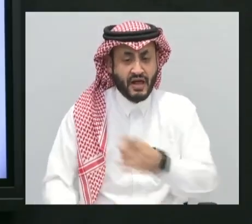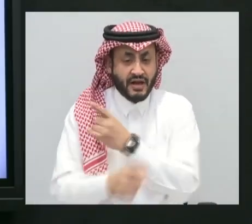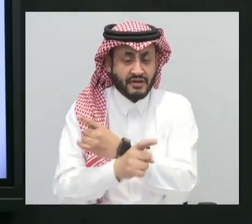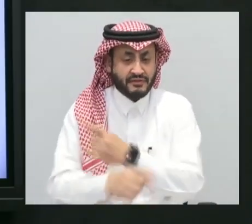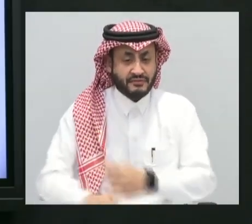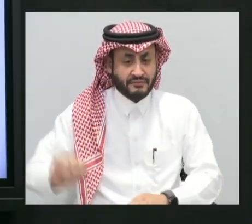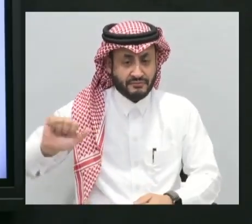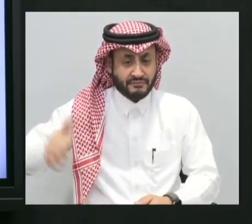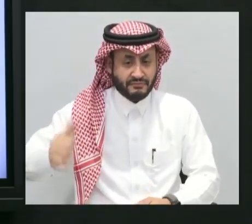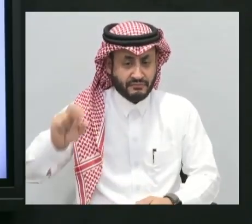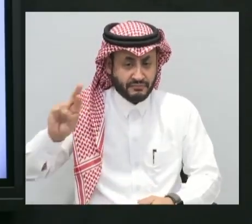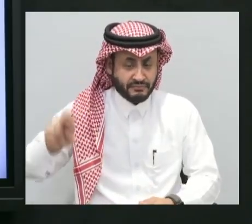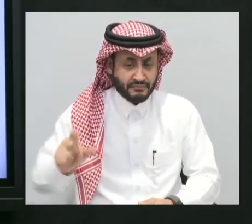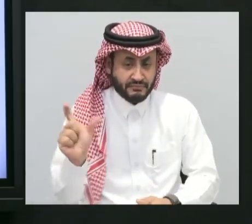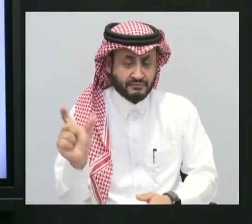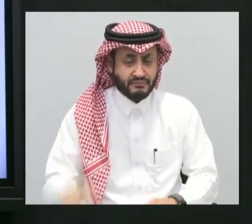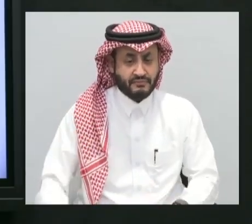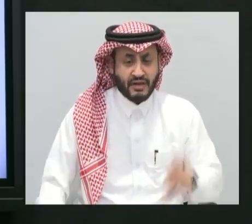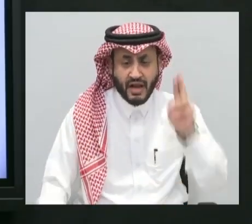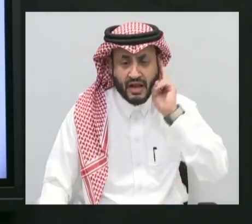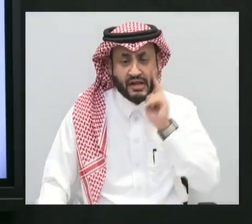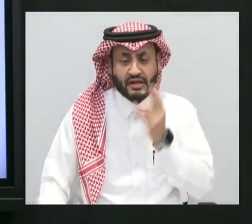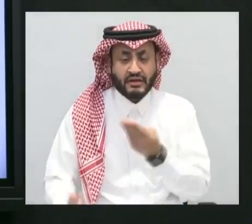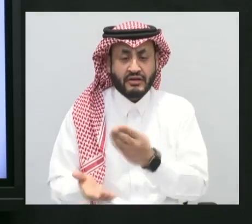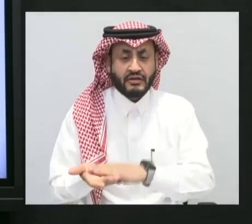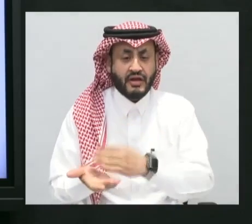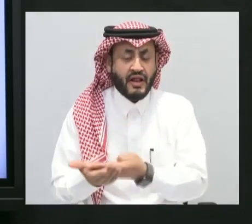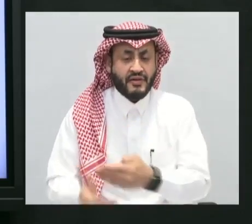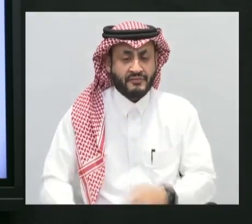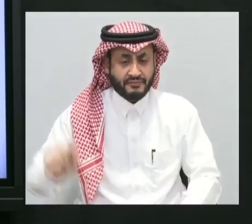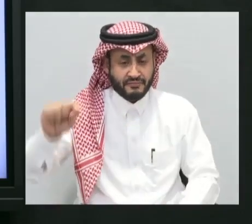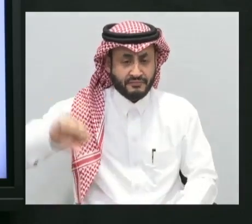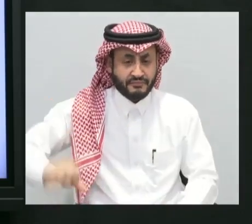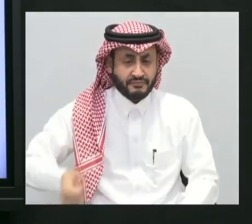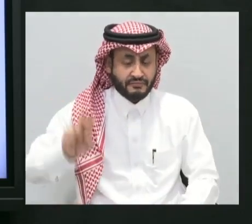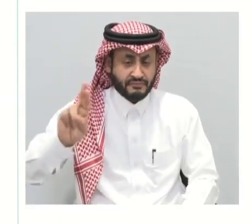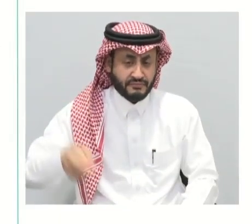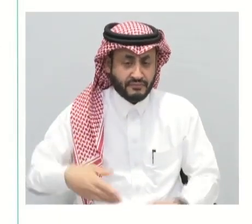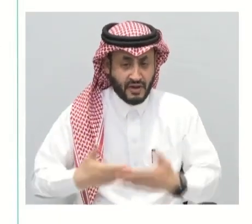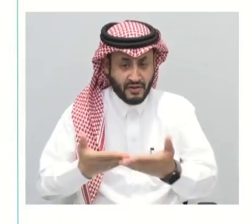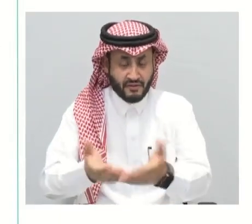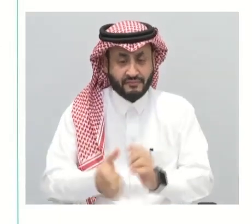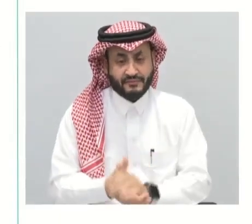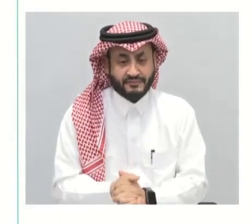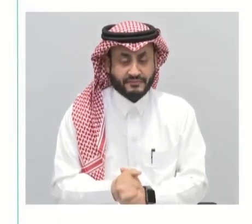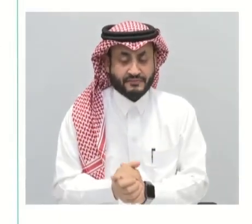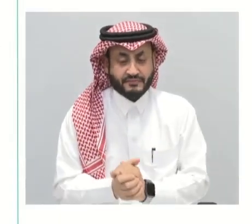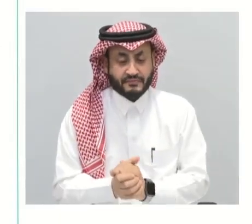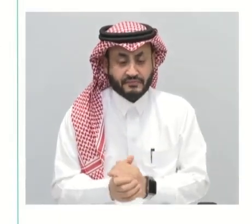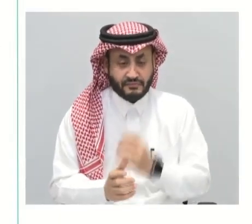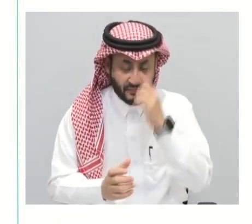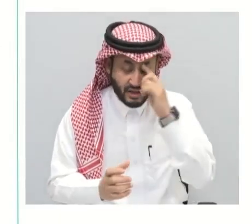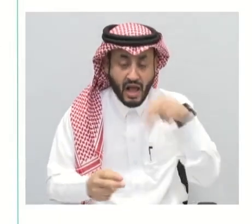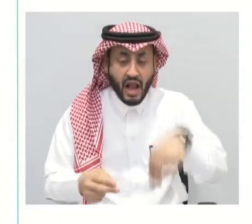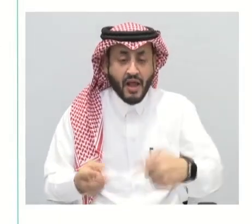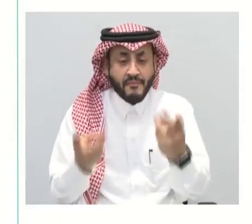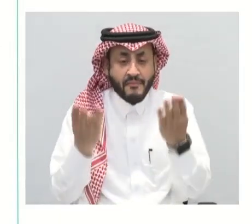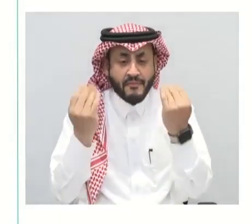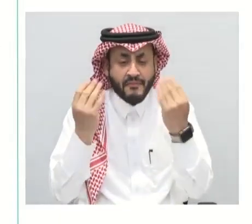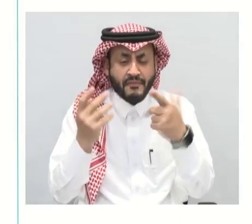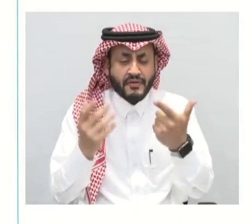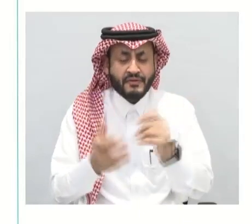me, teacher Mazen Harbi, and the sign language by Mr. Fawaz Al Agil. So let's begin. Our objectives in today's